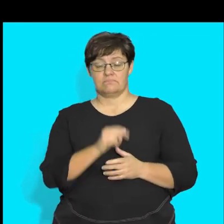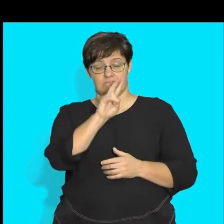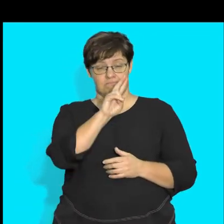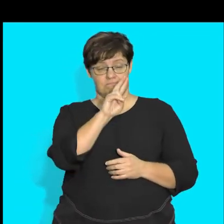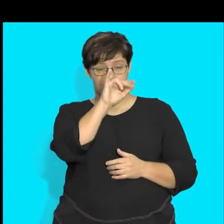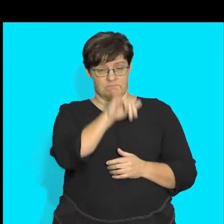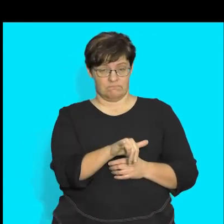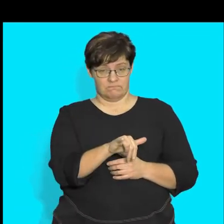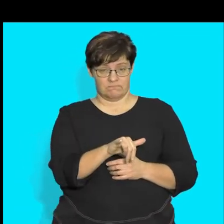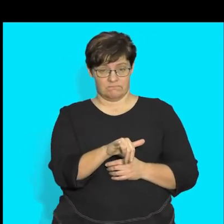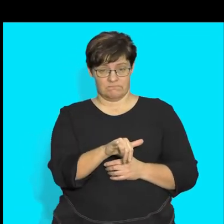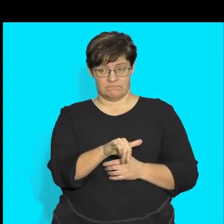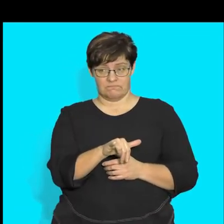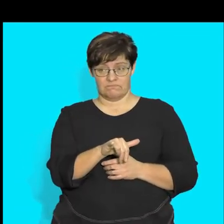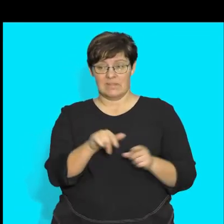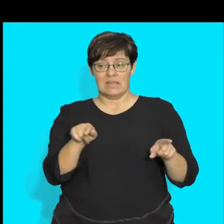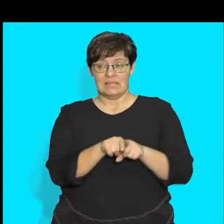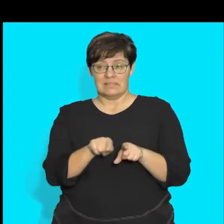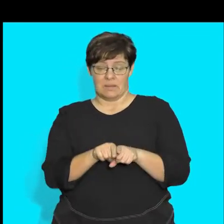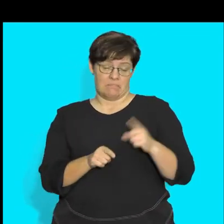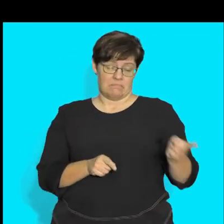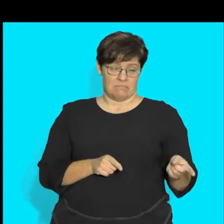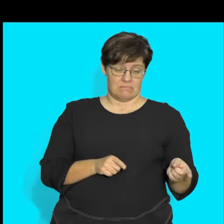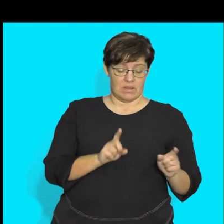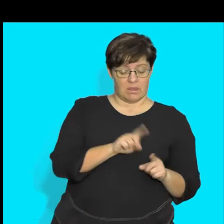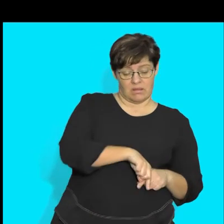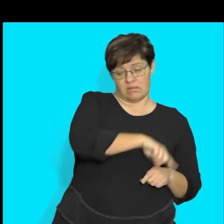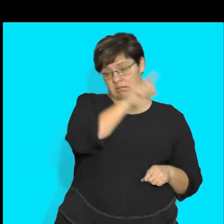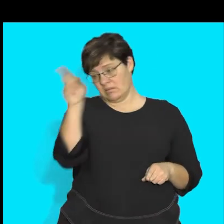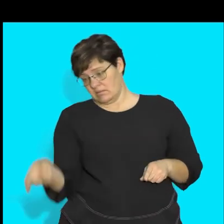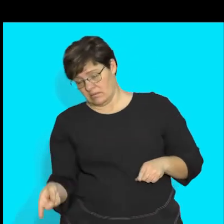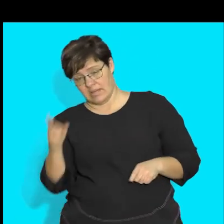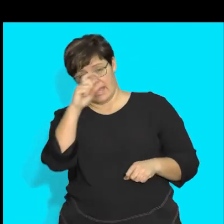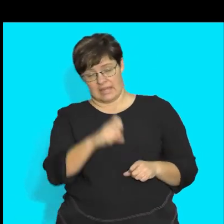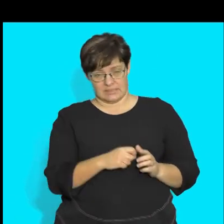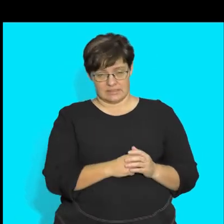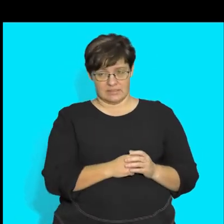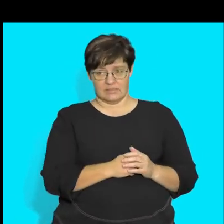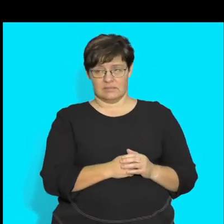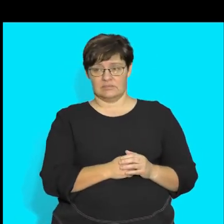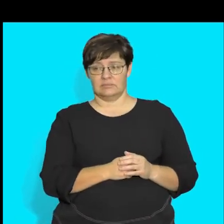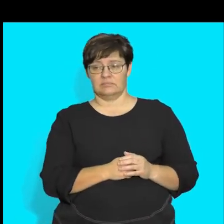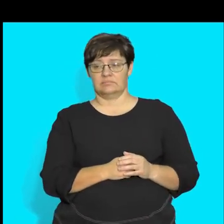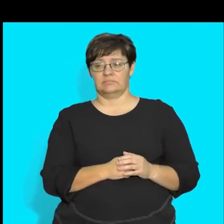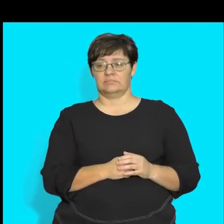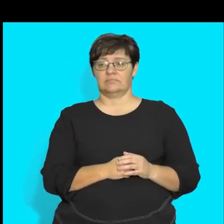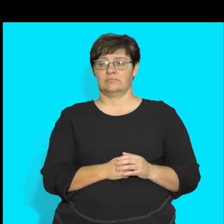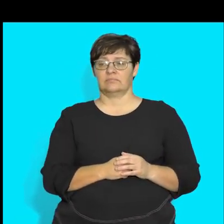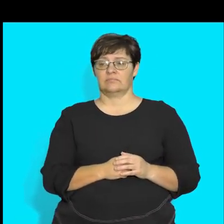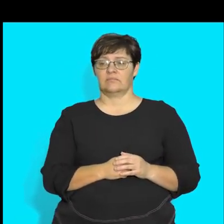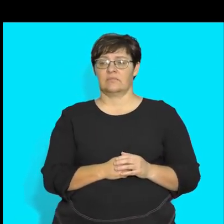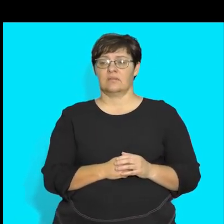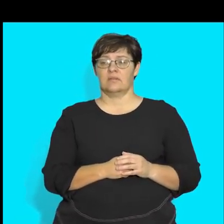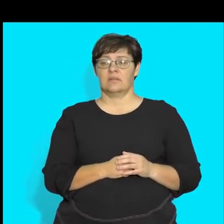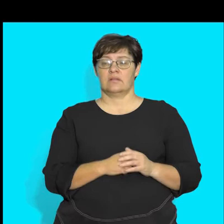the x is on the same side as the y, and so I'm going to take it to the other side. I'm going to add x on both sides, and I'm going to get